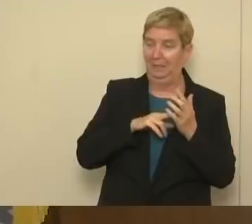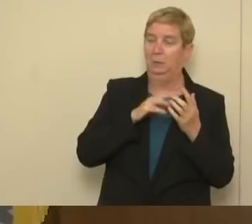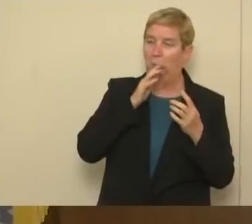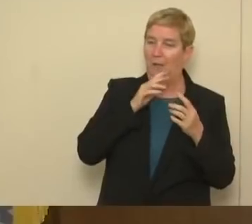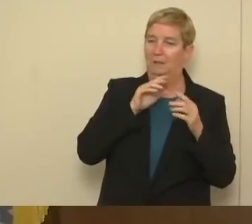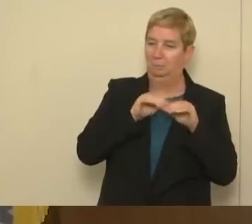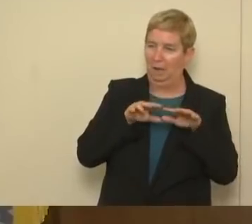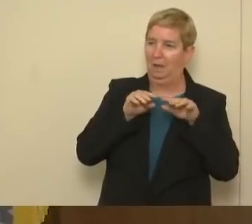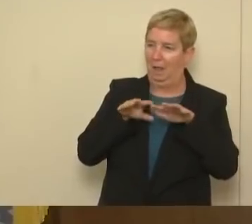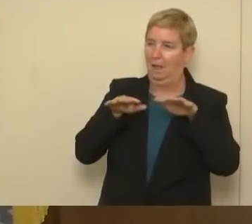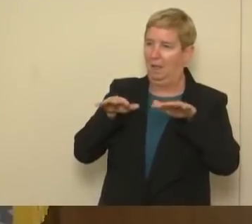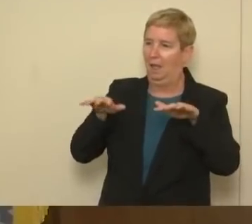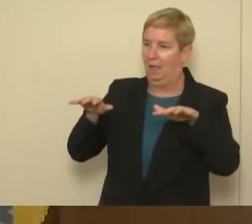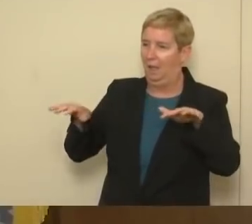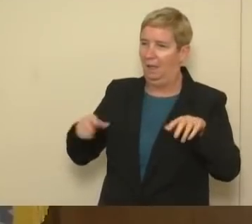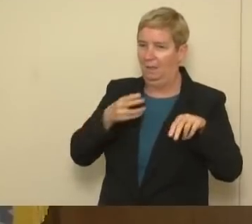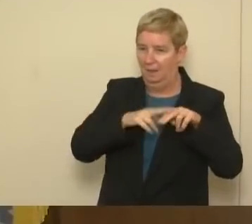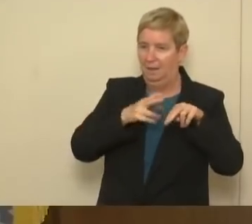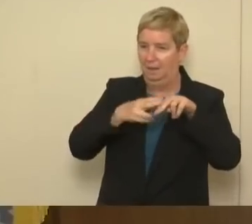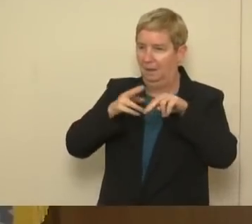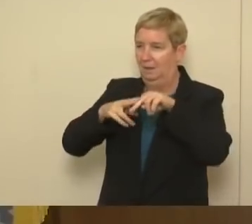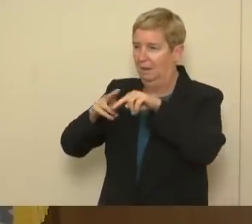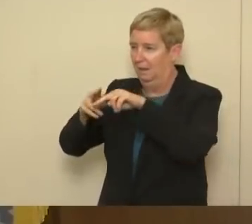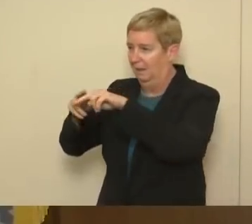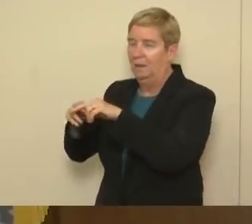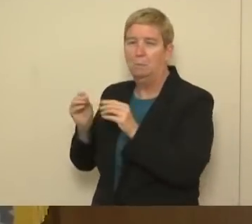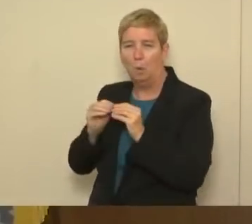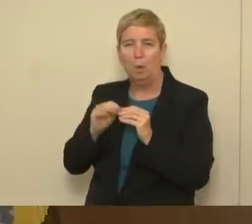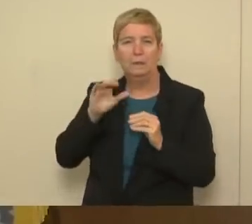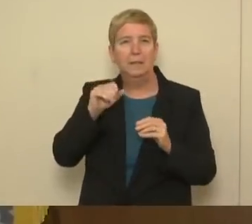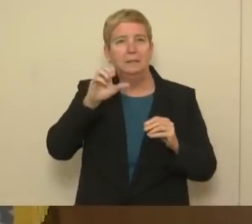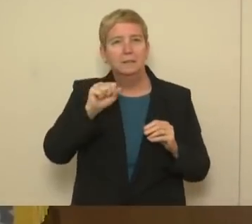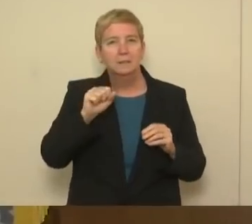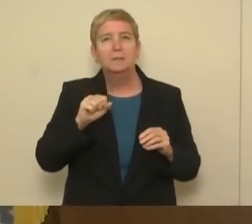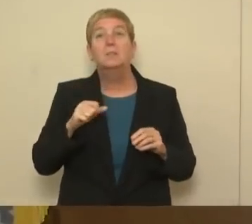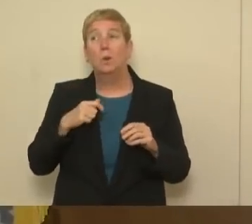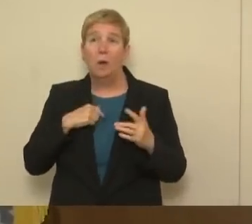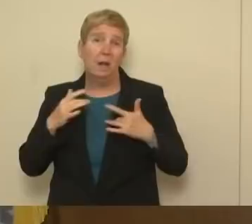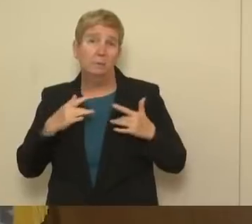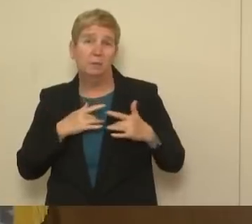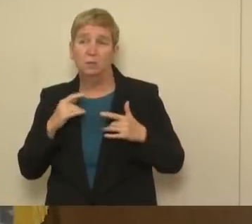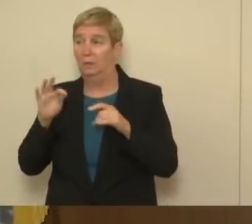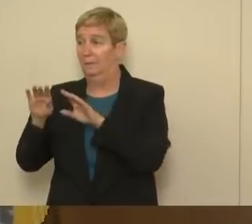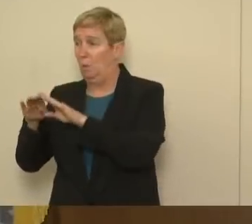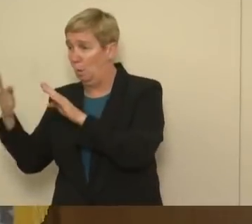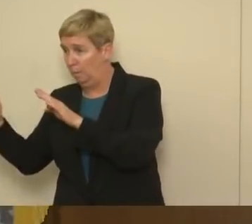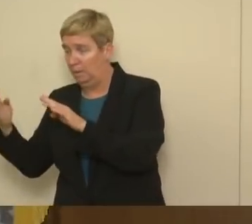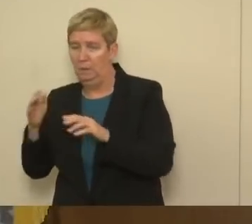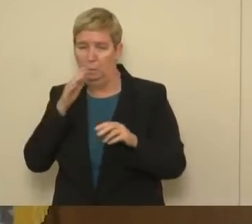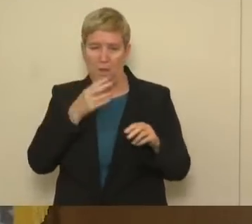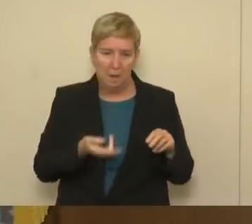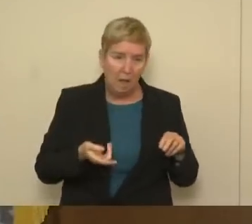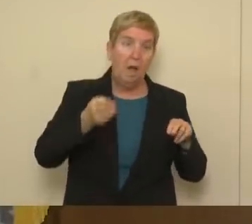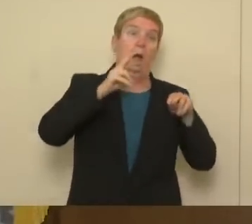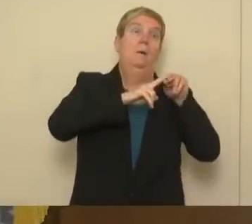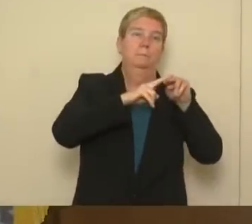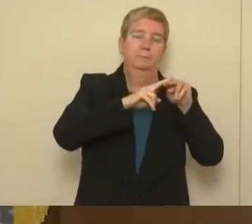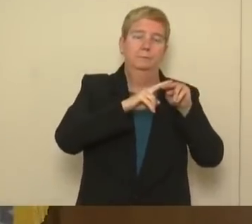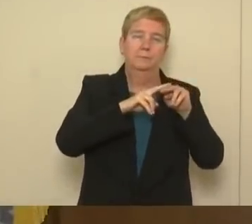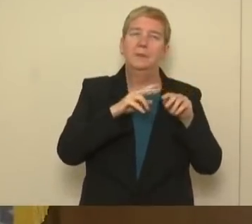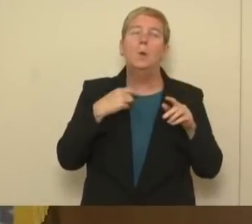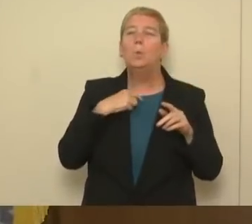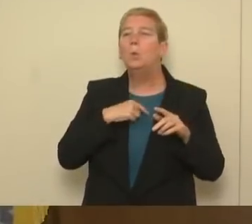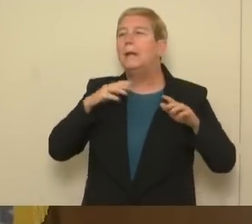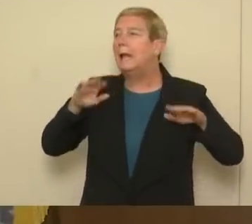exponential. So I worry about that, and we can see shifts in positivity rates. I don't know what we're going to decide is the